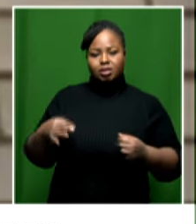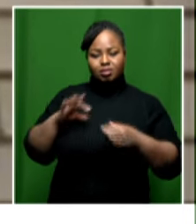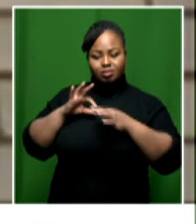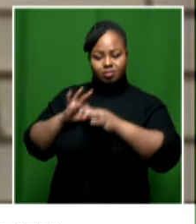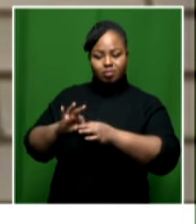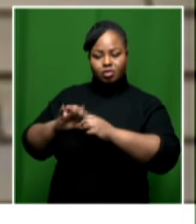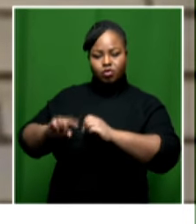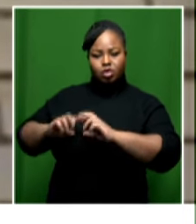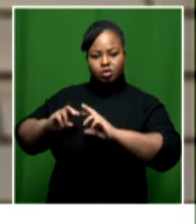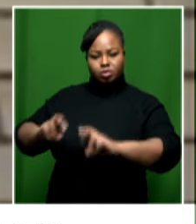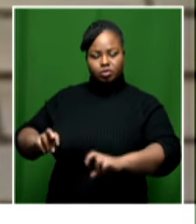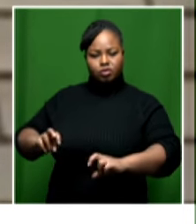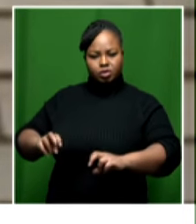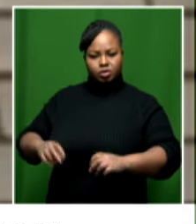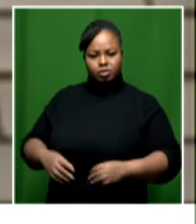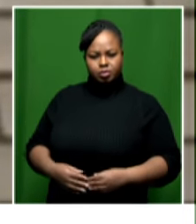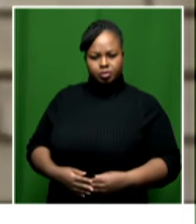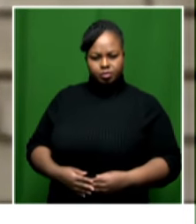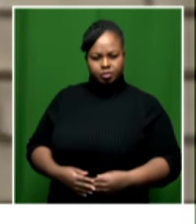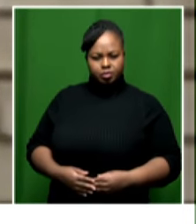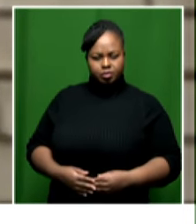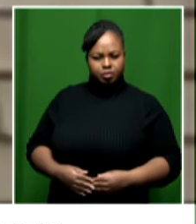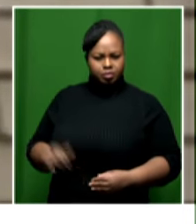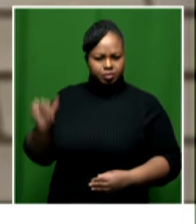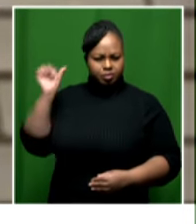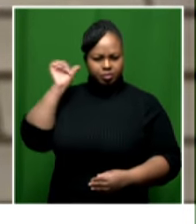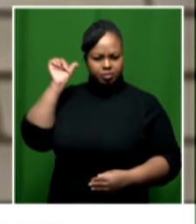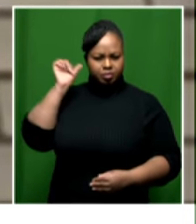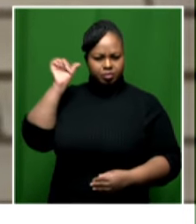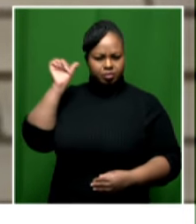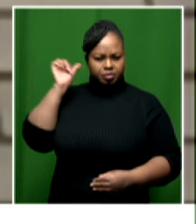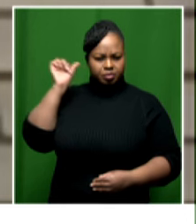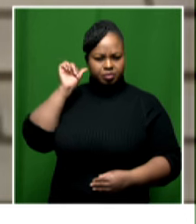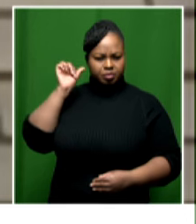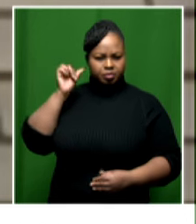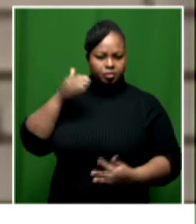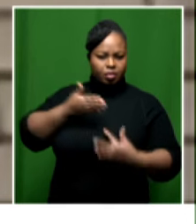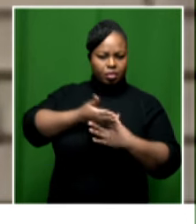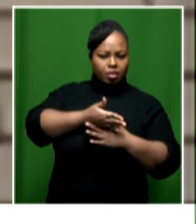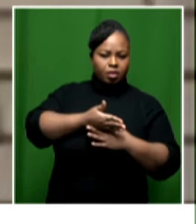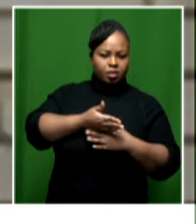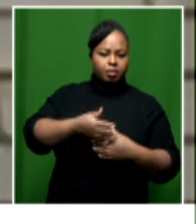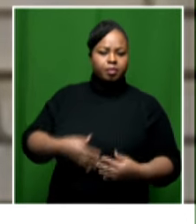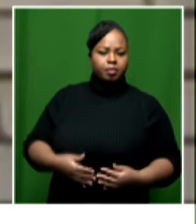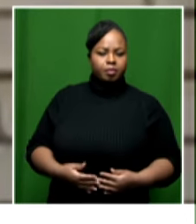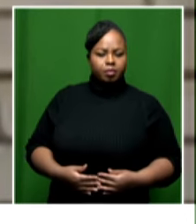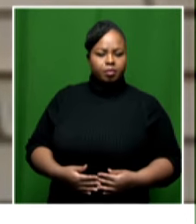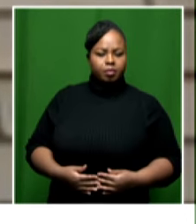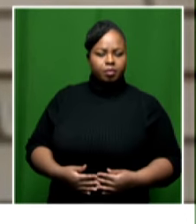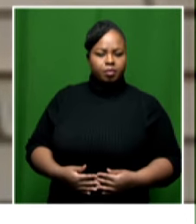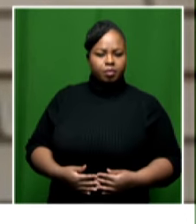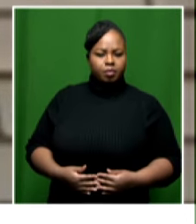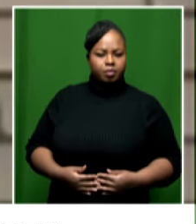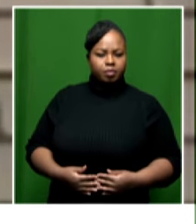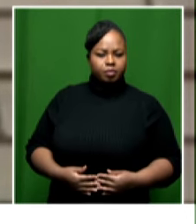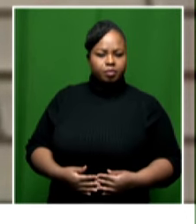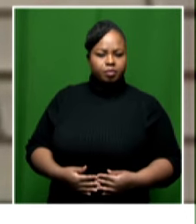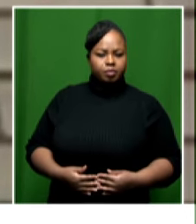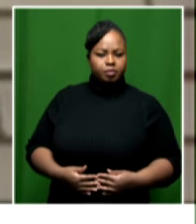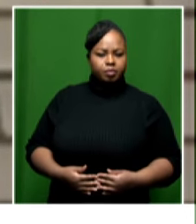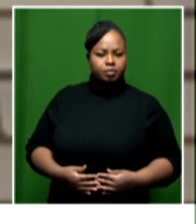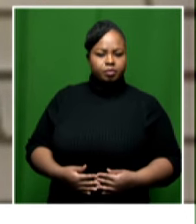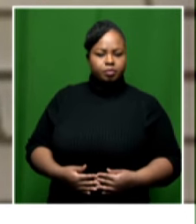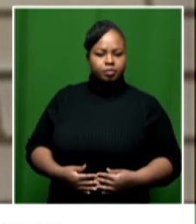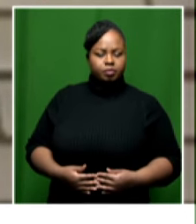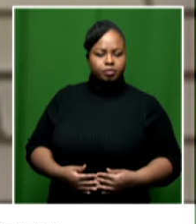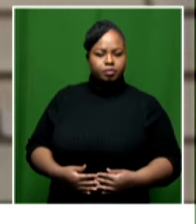and C, the true and final state decision of the rescission application is unknown,